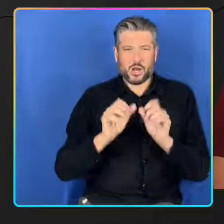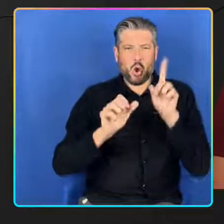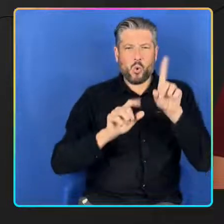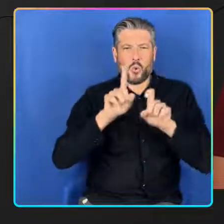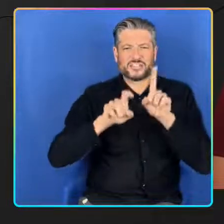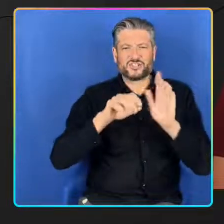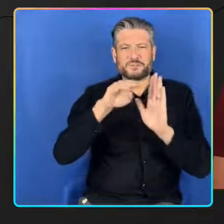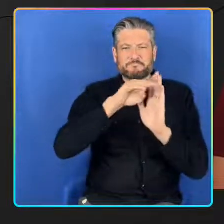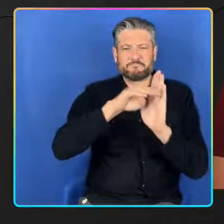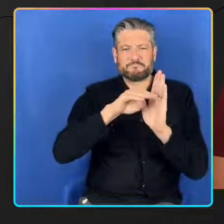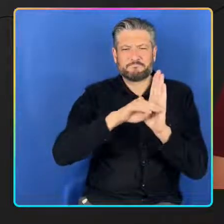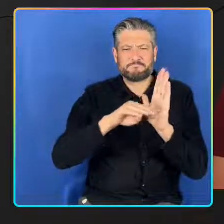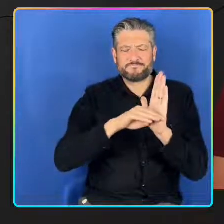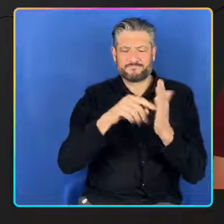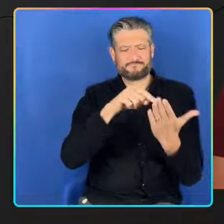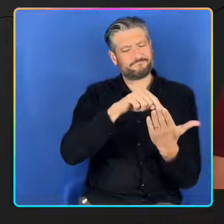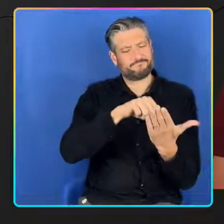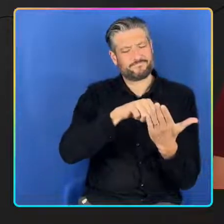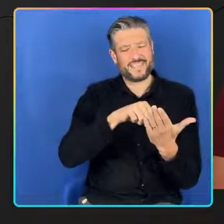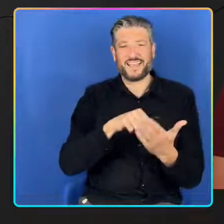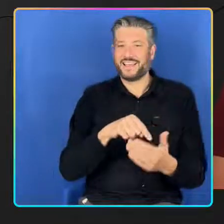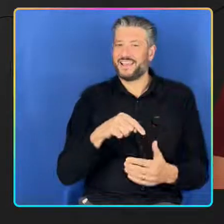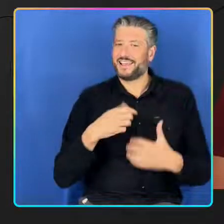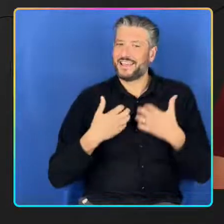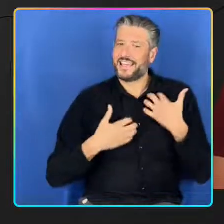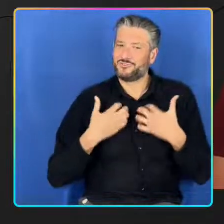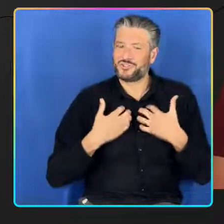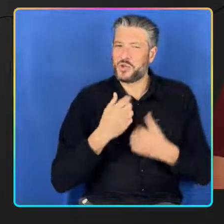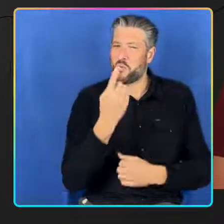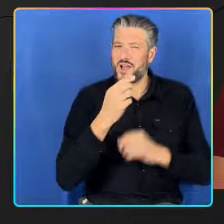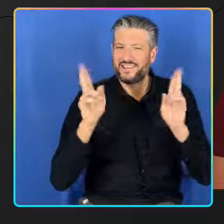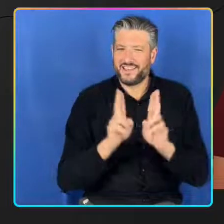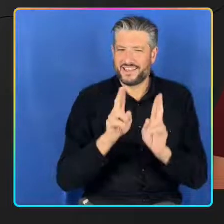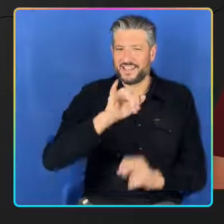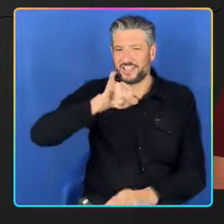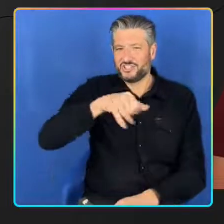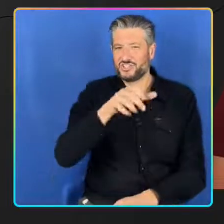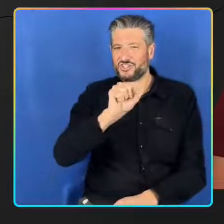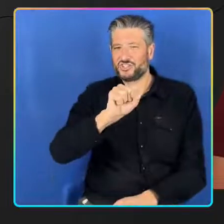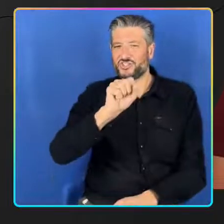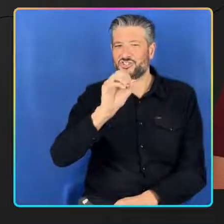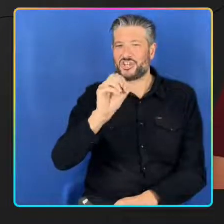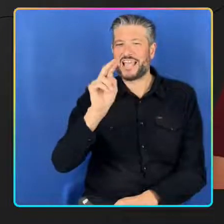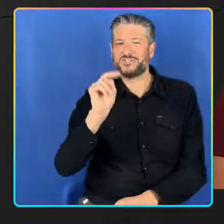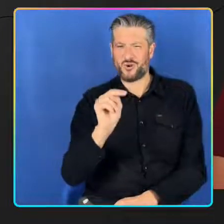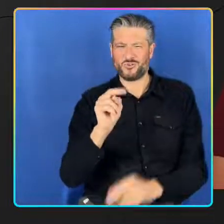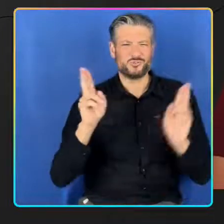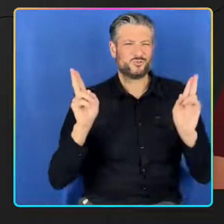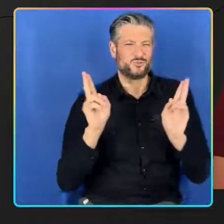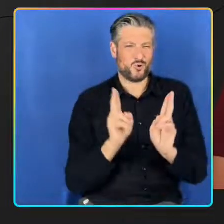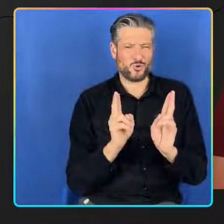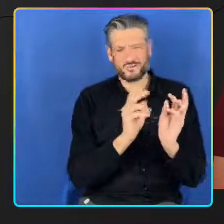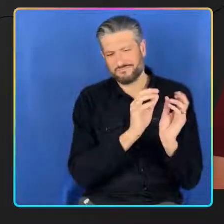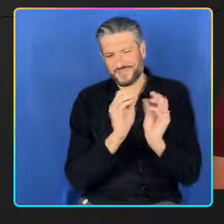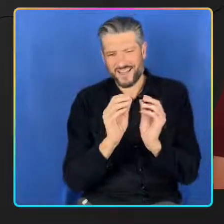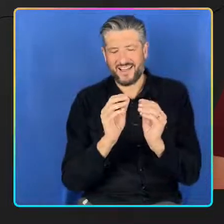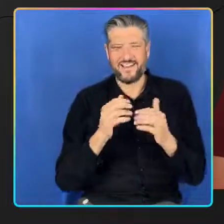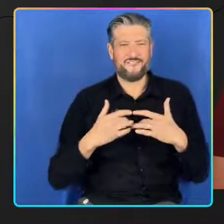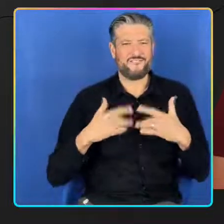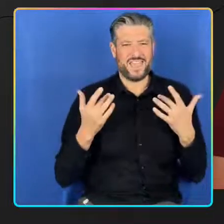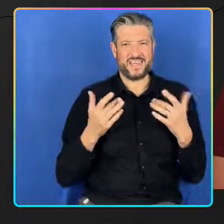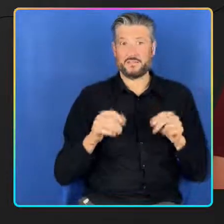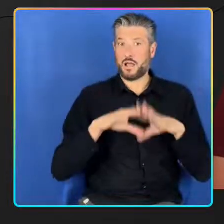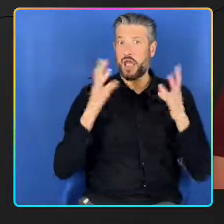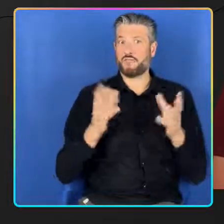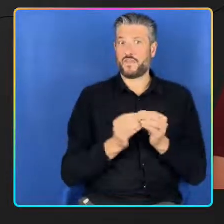bad, to format JSON in Visual Studio Code, because I just feel like everything is a JSON output and you have to format